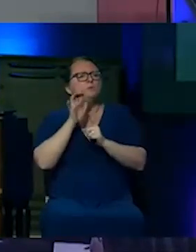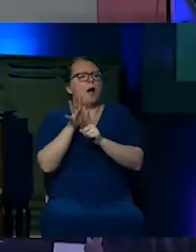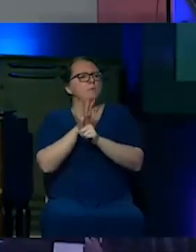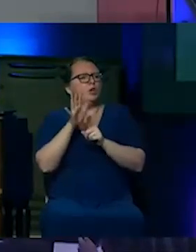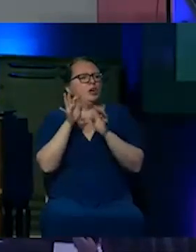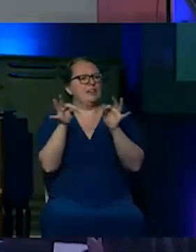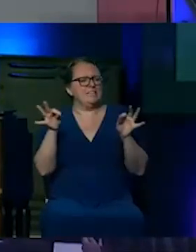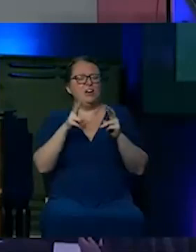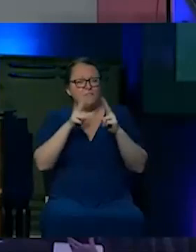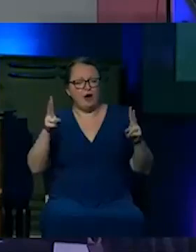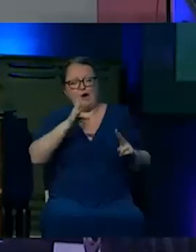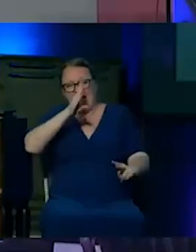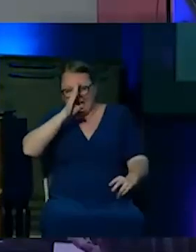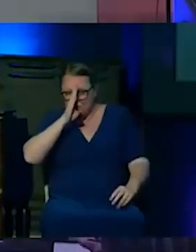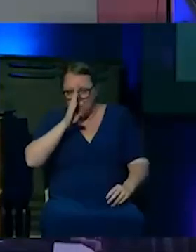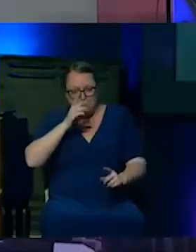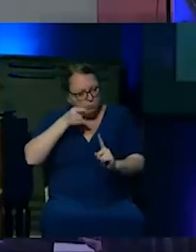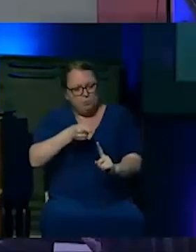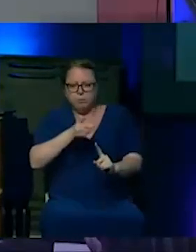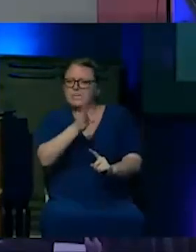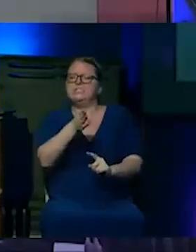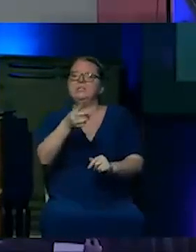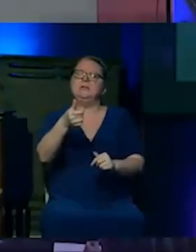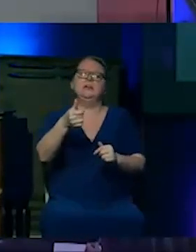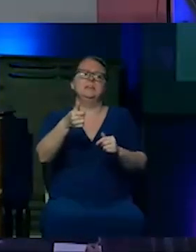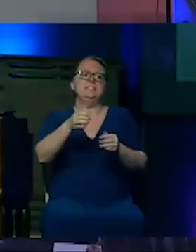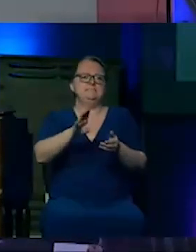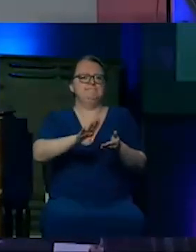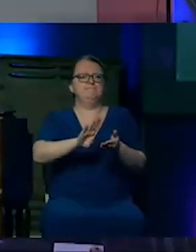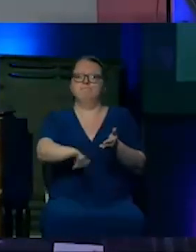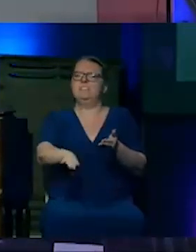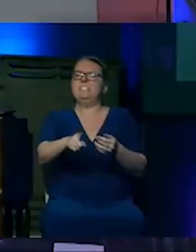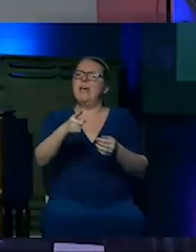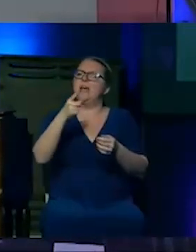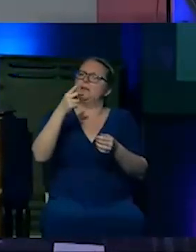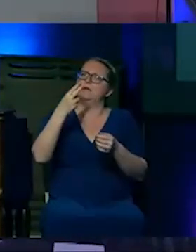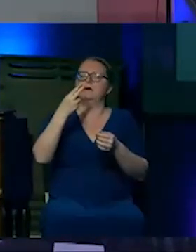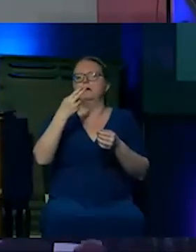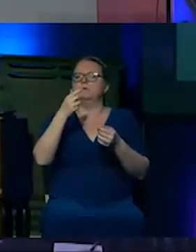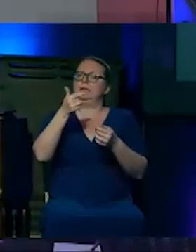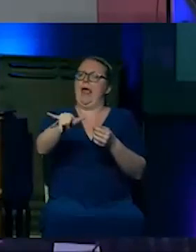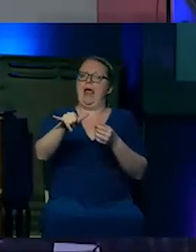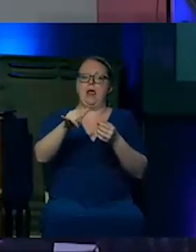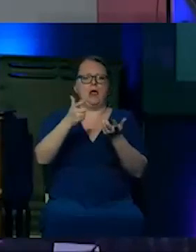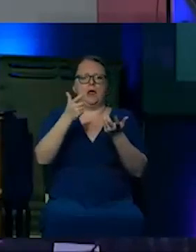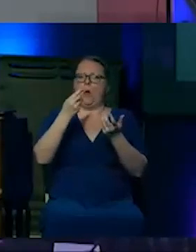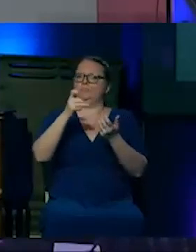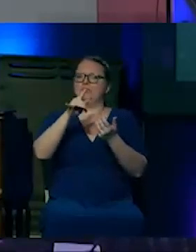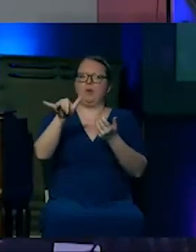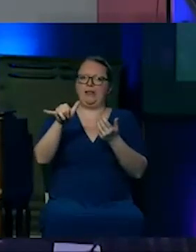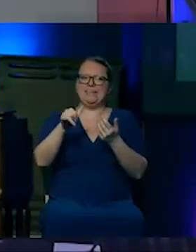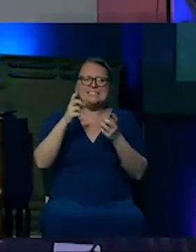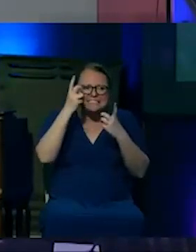actually explicitly denouncing homosexuality as a disease, as sin, as demonic. And I just thought,